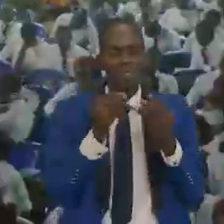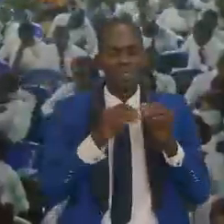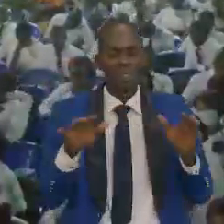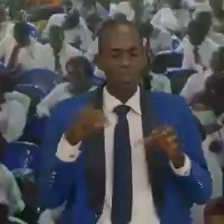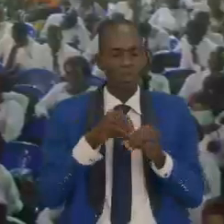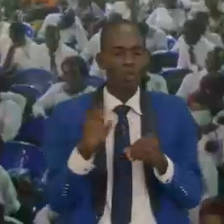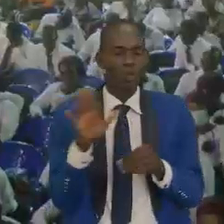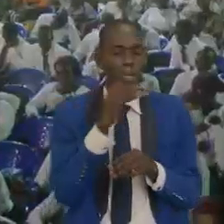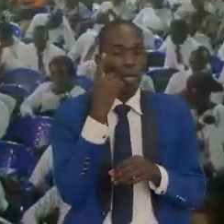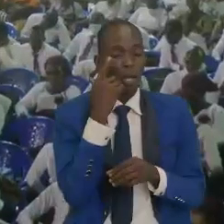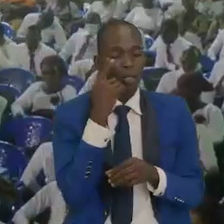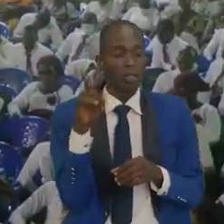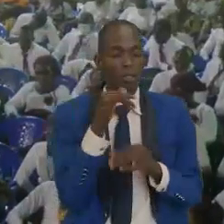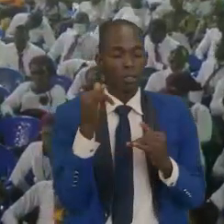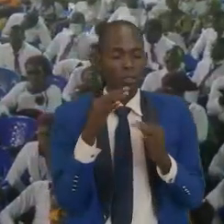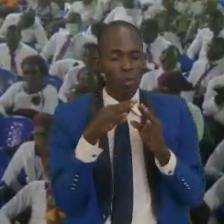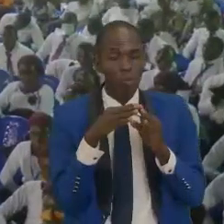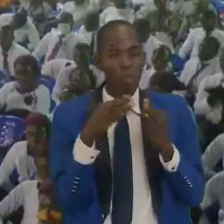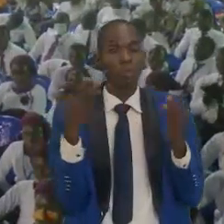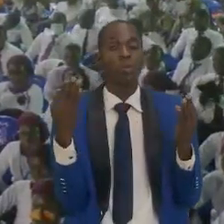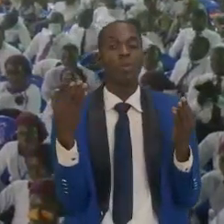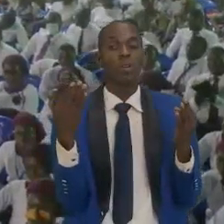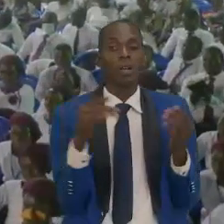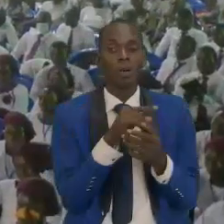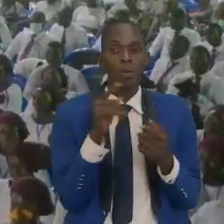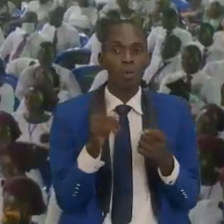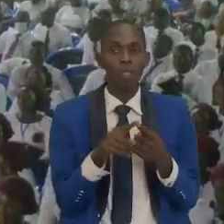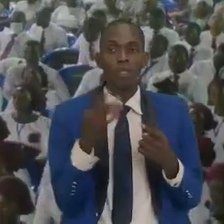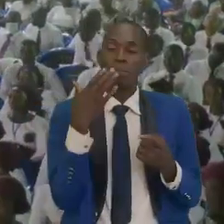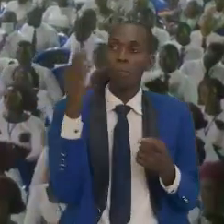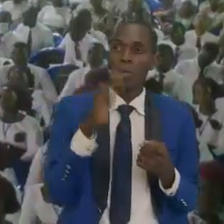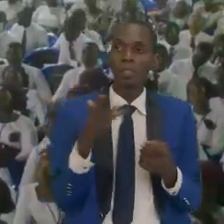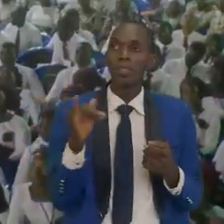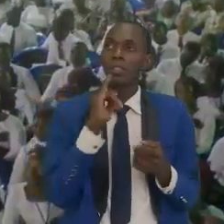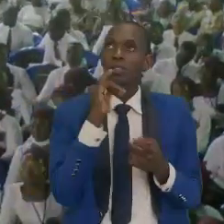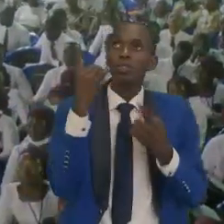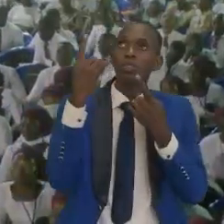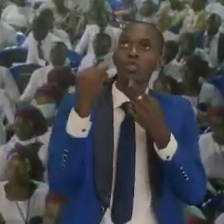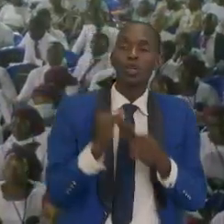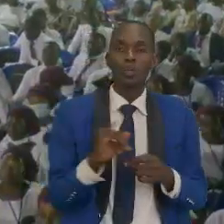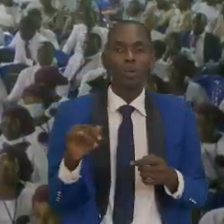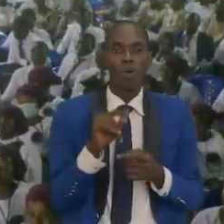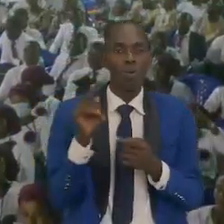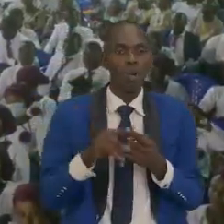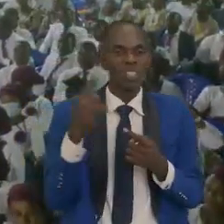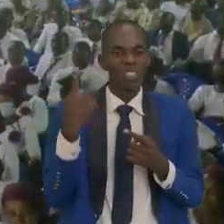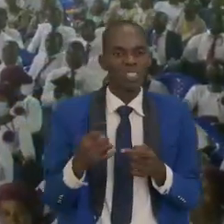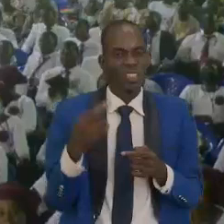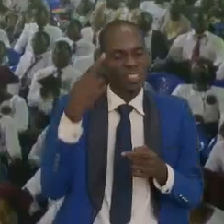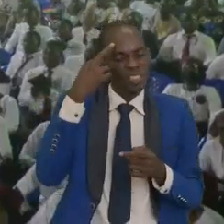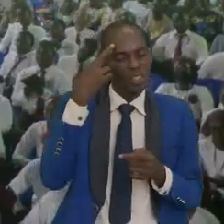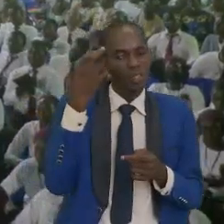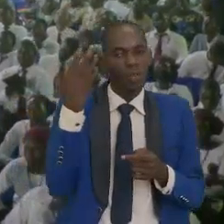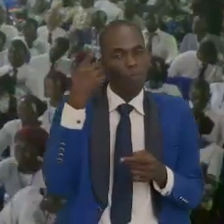they open their eyes. When evil is coming, when the causes of blindness are going